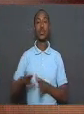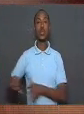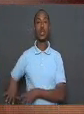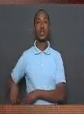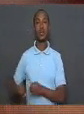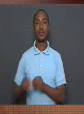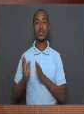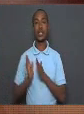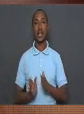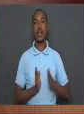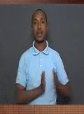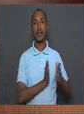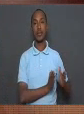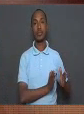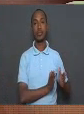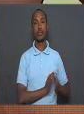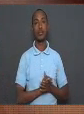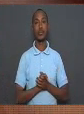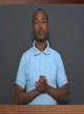Students, let's get ready.